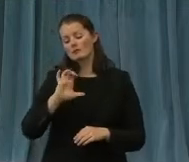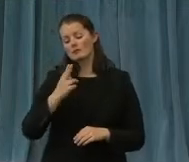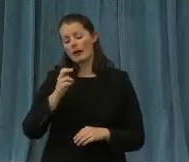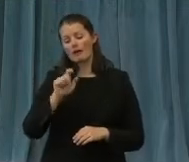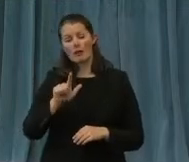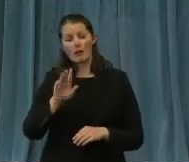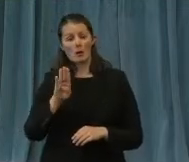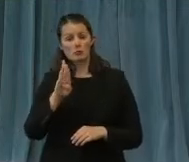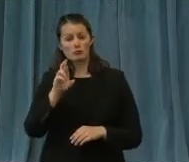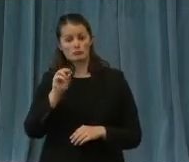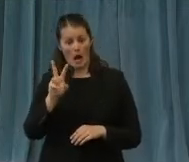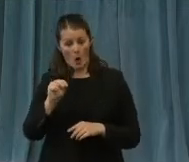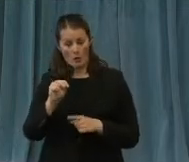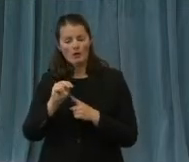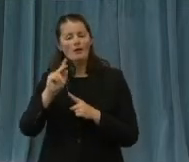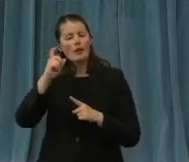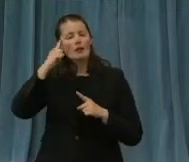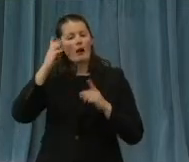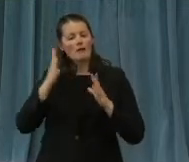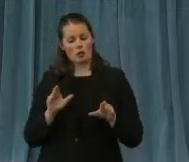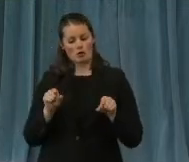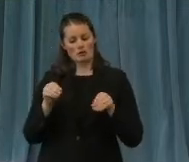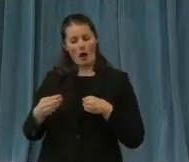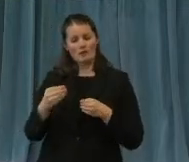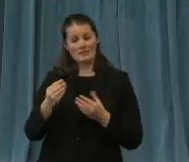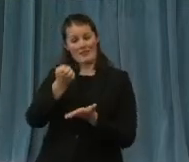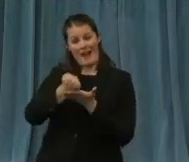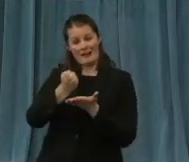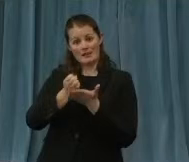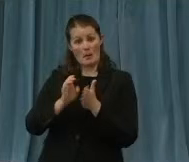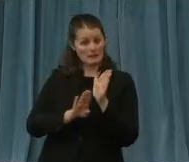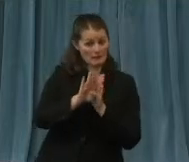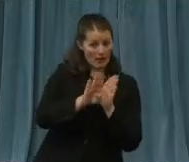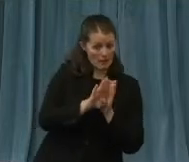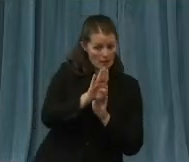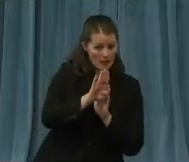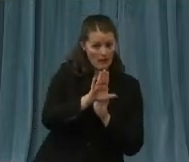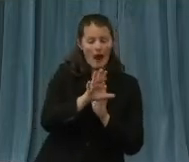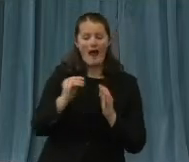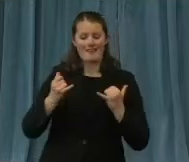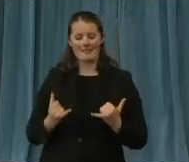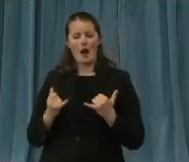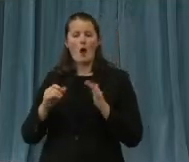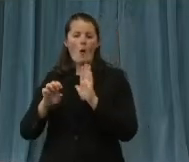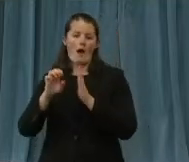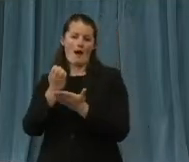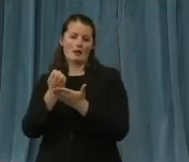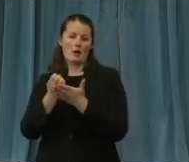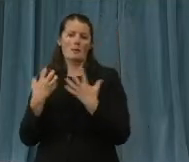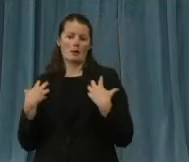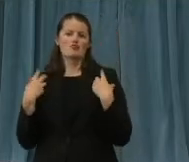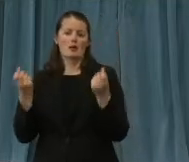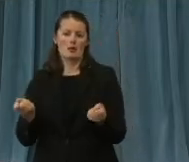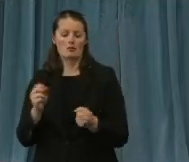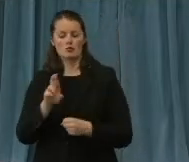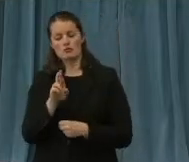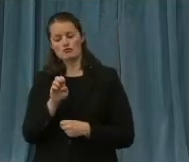Economic Development and Governor's Office of Economic Recovery, which is falling under Michael as we coming out of this